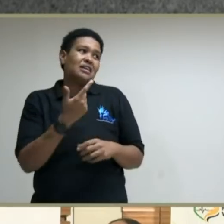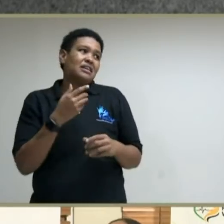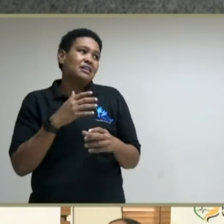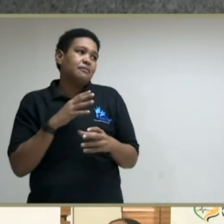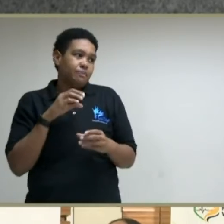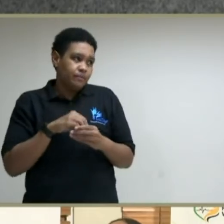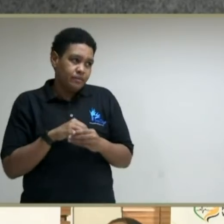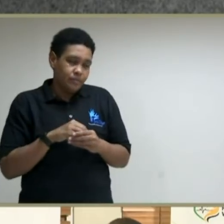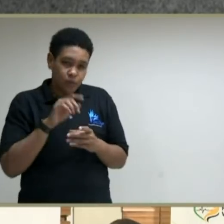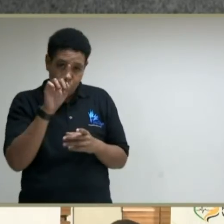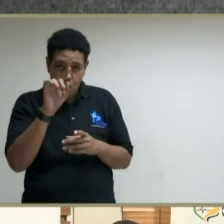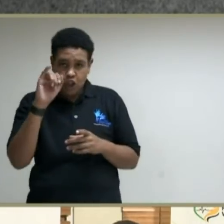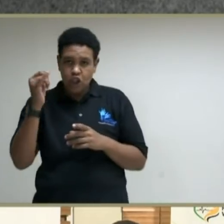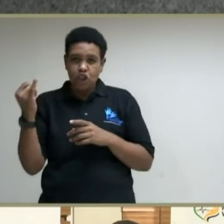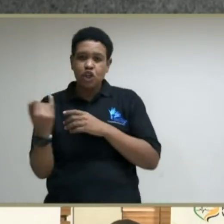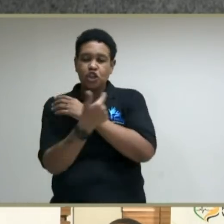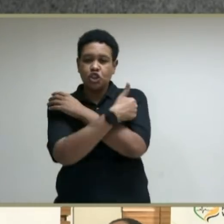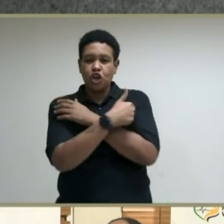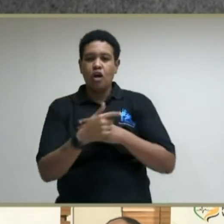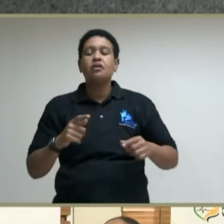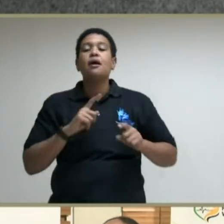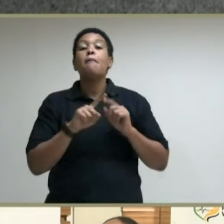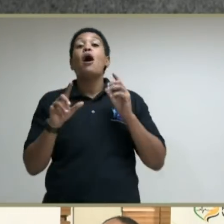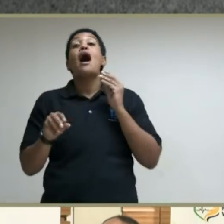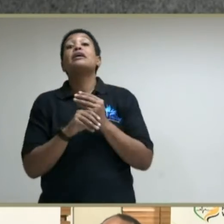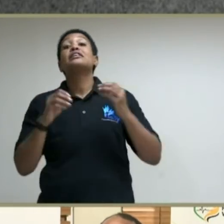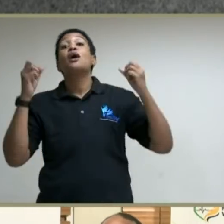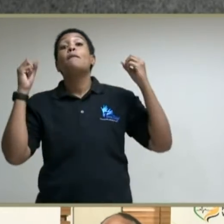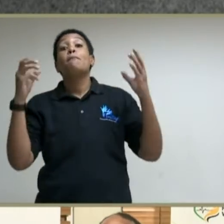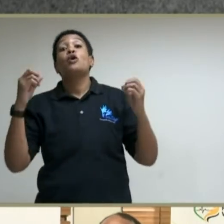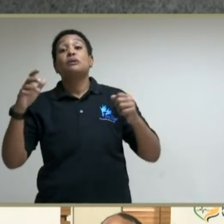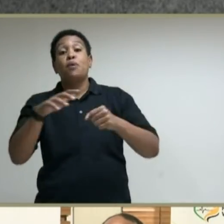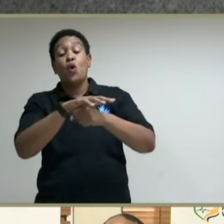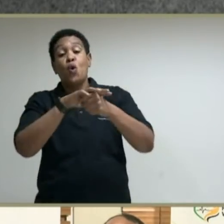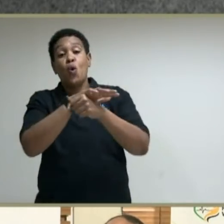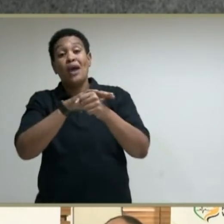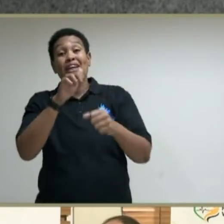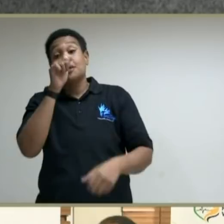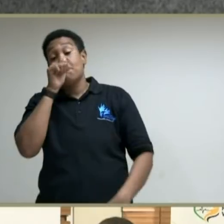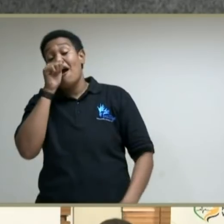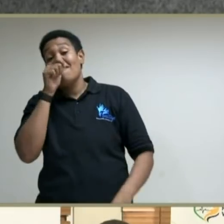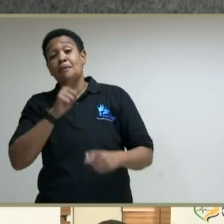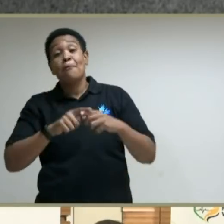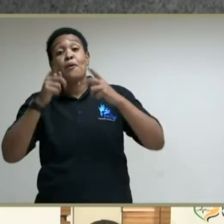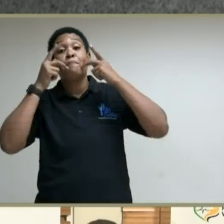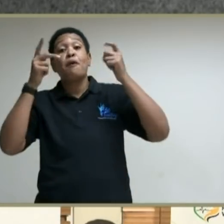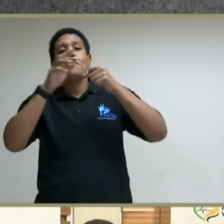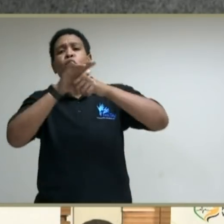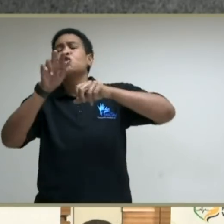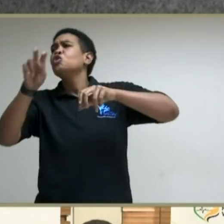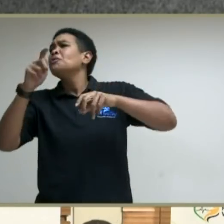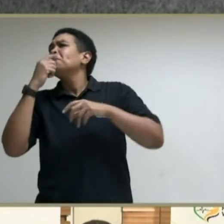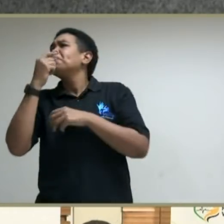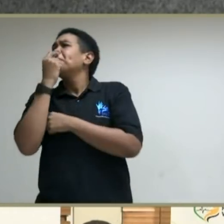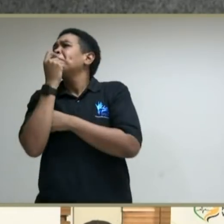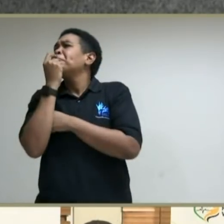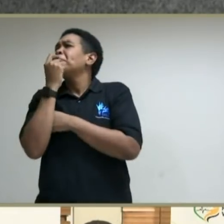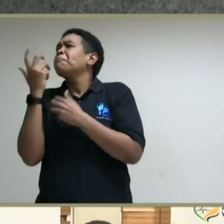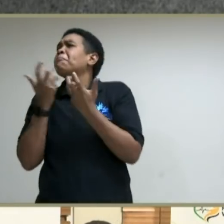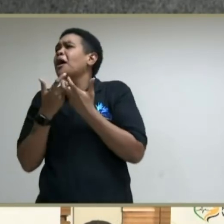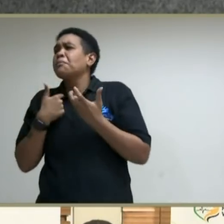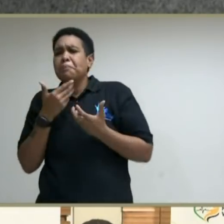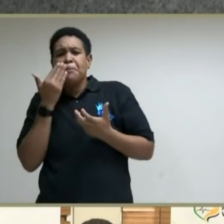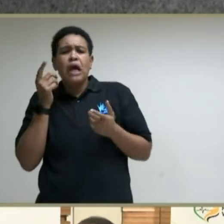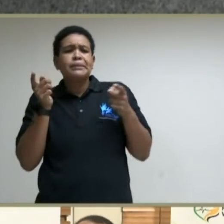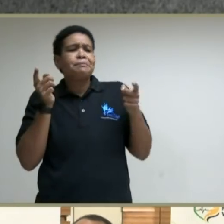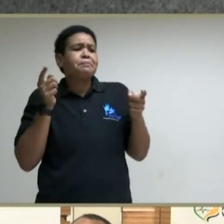including the single dose Johnson & Johnson, but multiple locations, private and public, so that you take the opportunity to